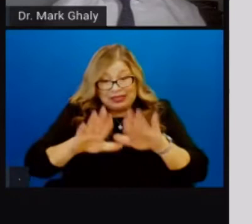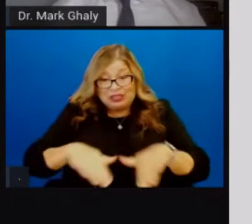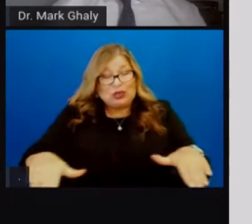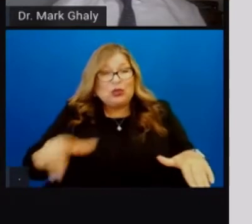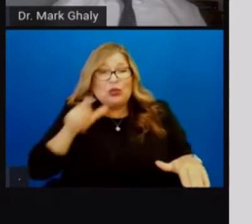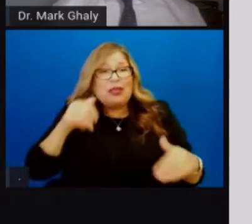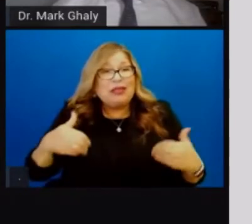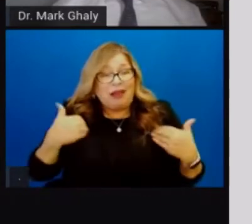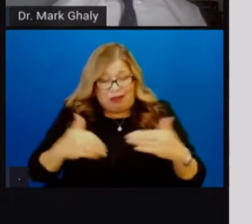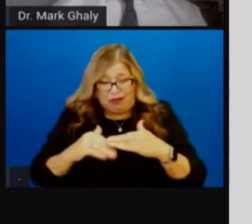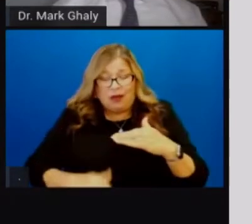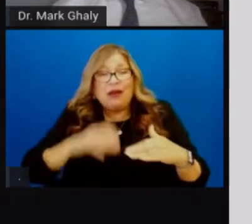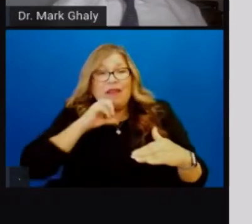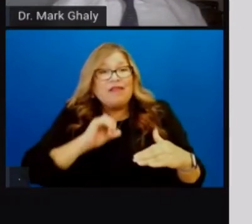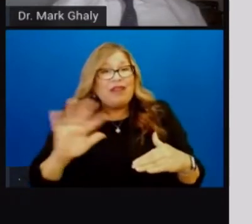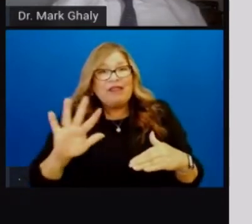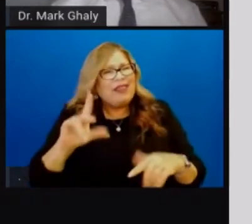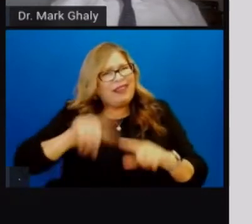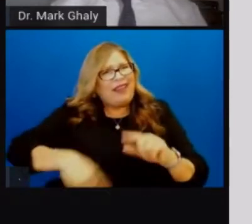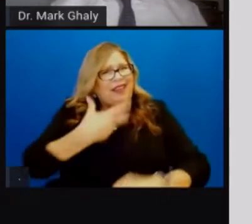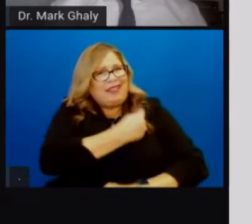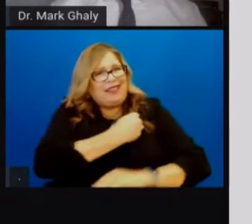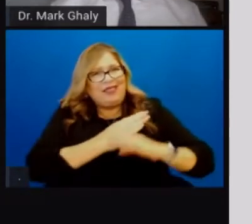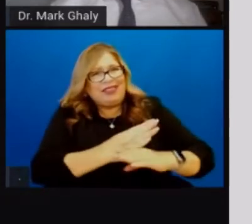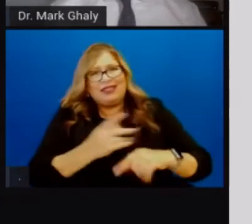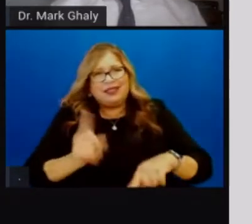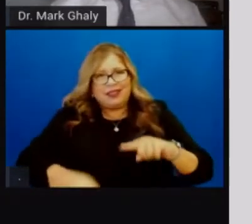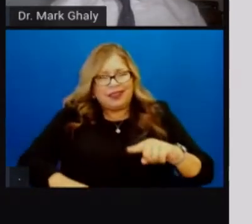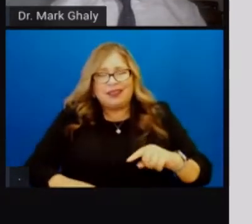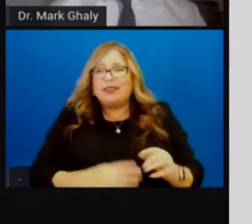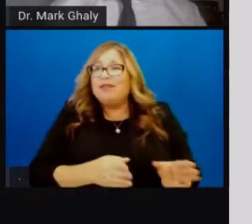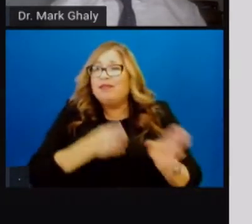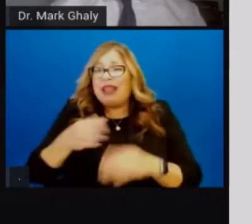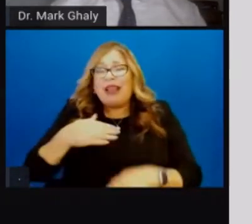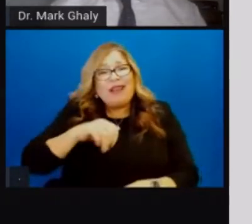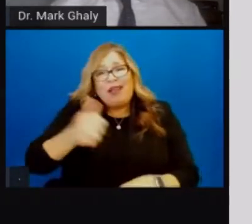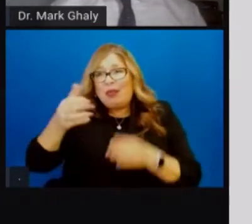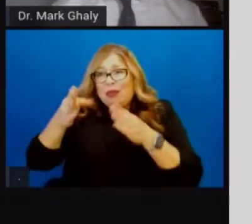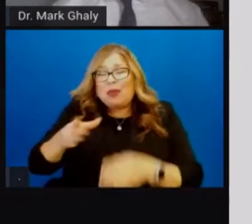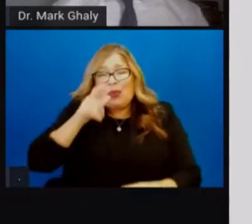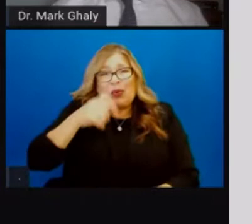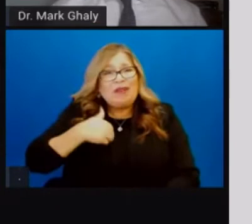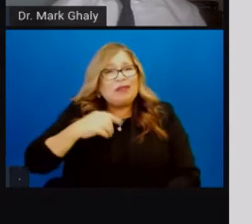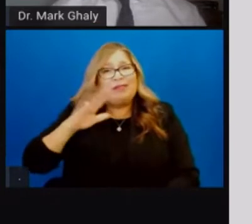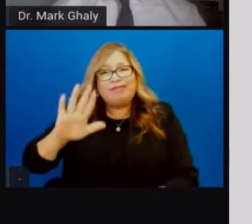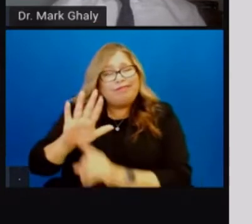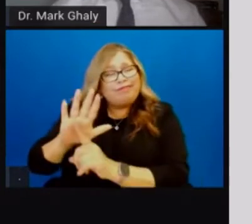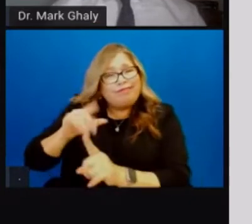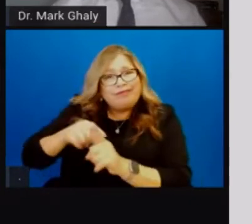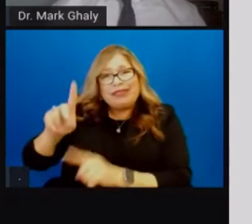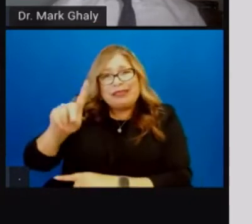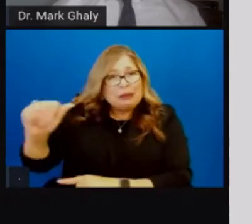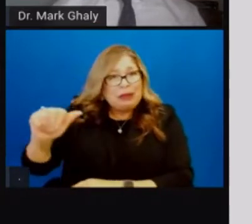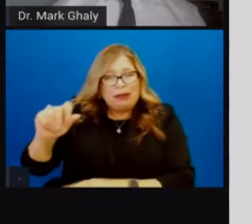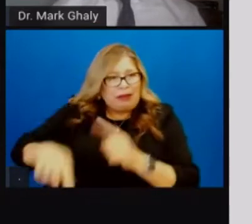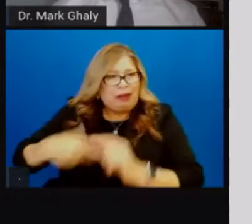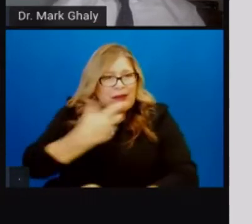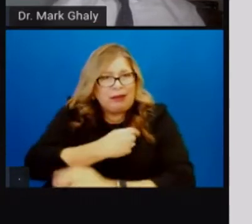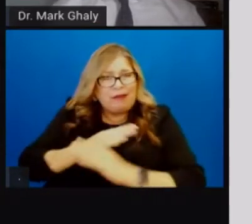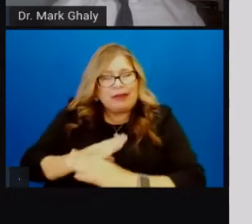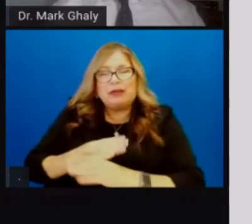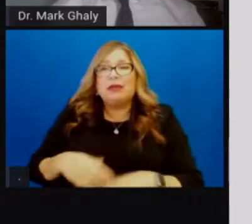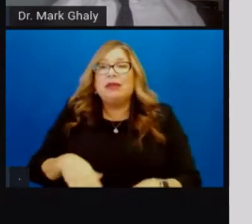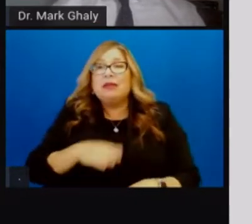the age of 5. We have individuals who are disabled, those who are older, who have,